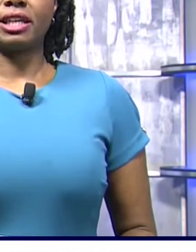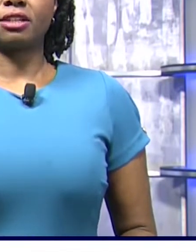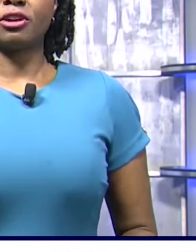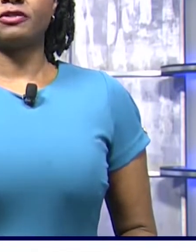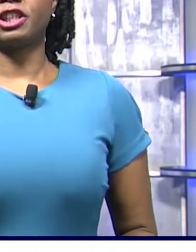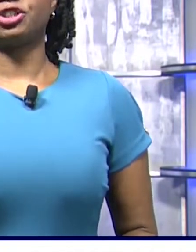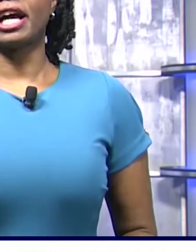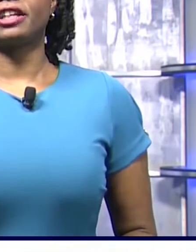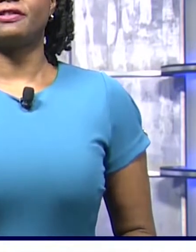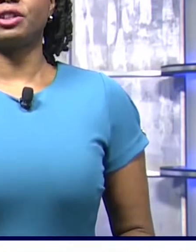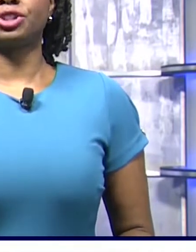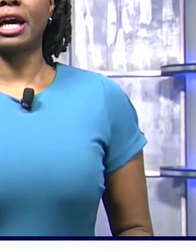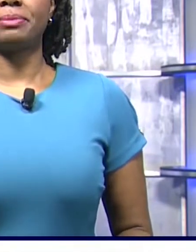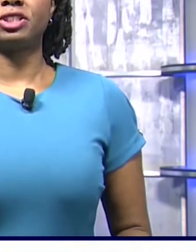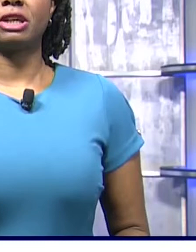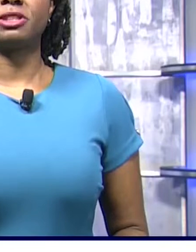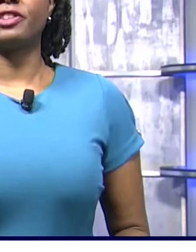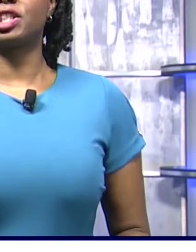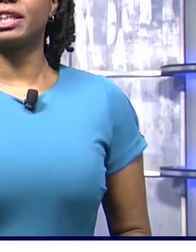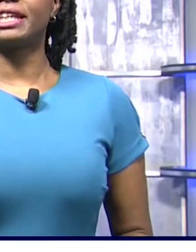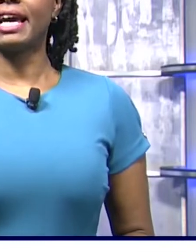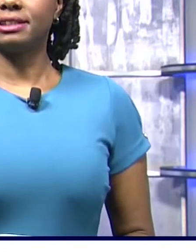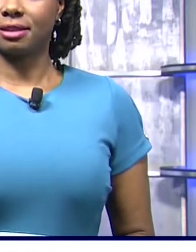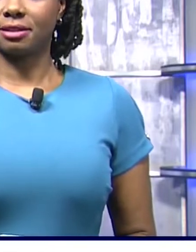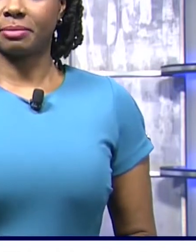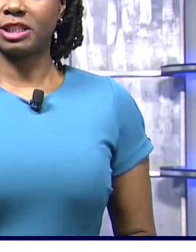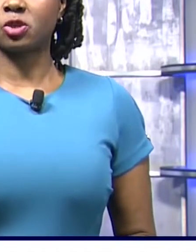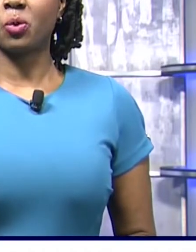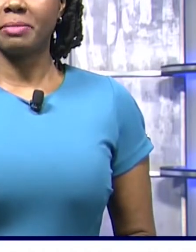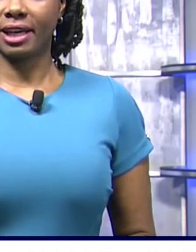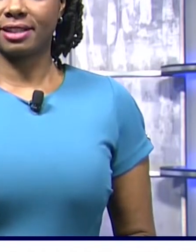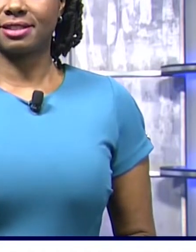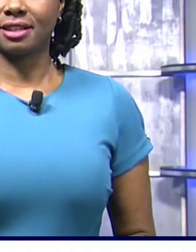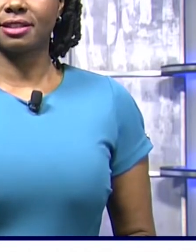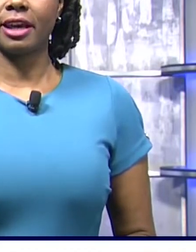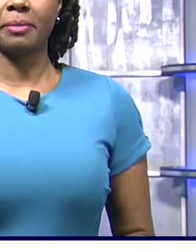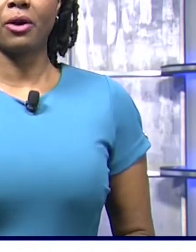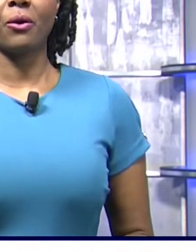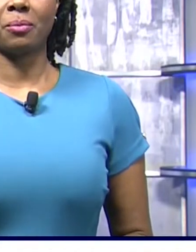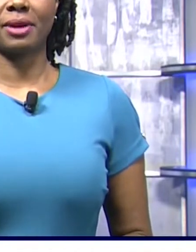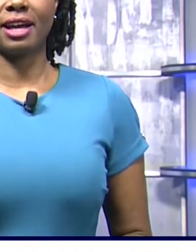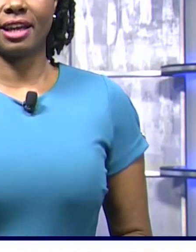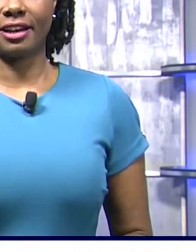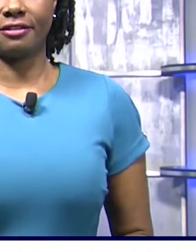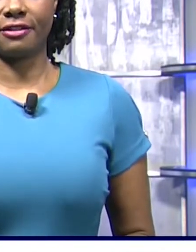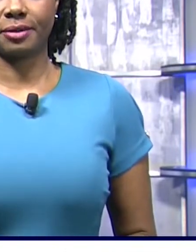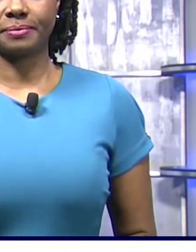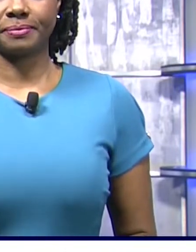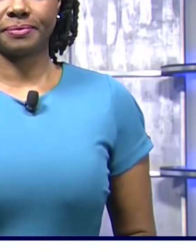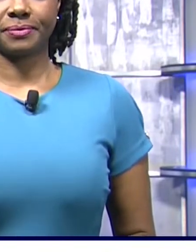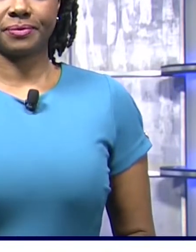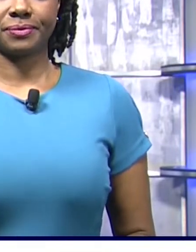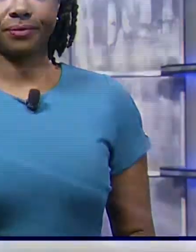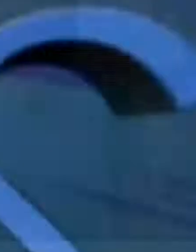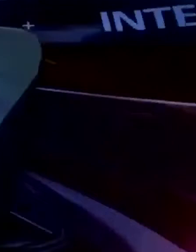sports, the Carifta Track and Field Championships officially cancelled, but swimming is still keeping hope alive.